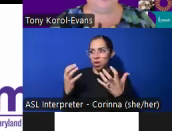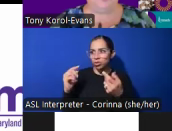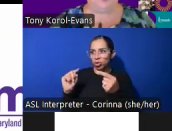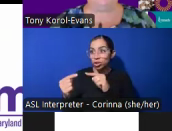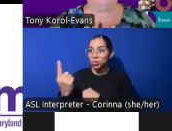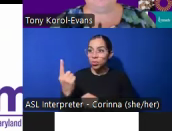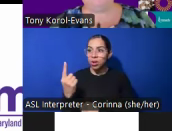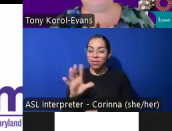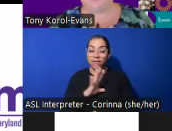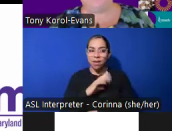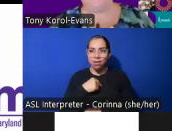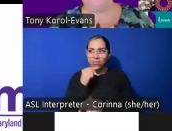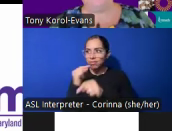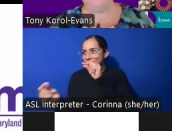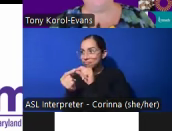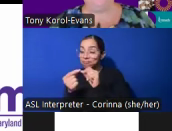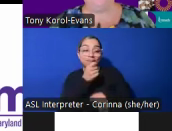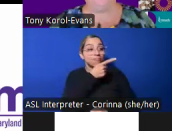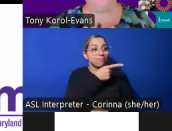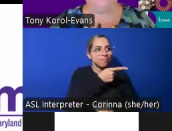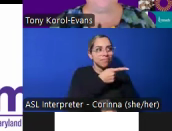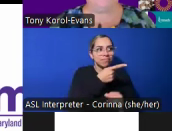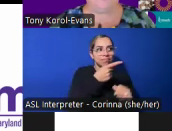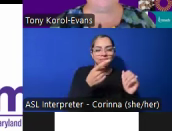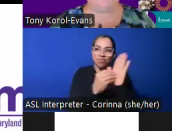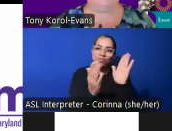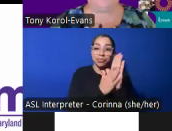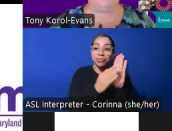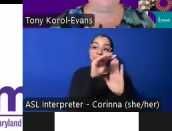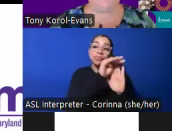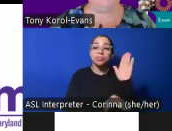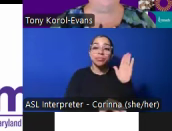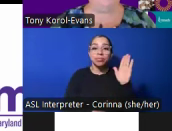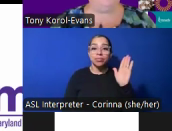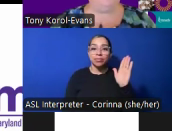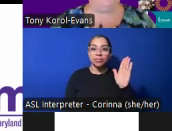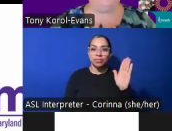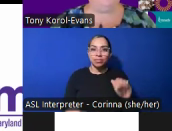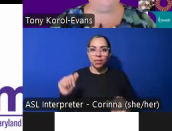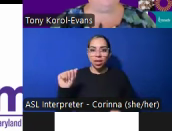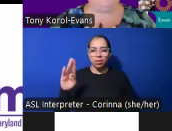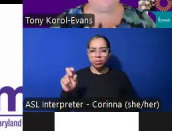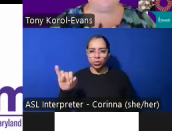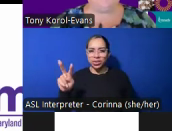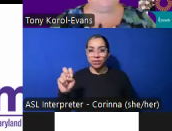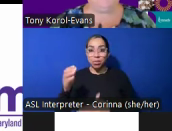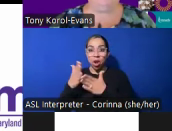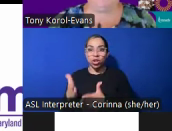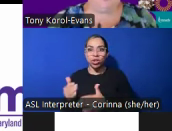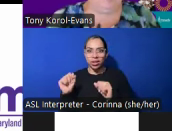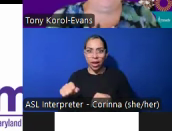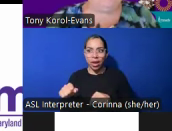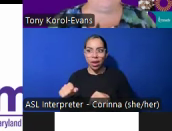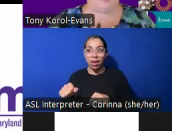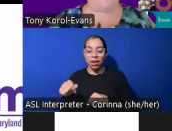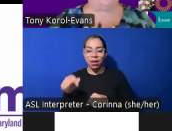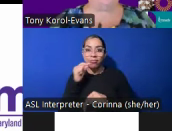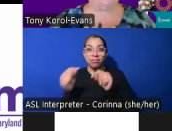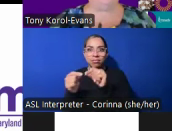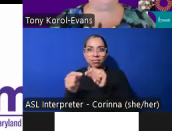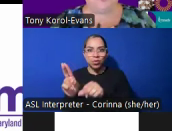it. And abusive partners could use that very same paper trail. I mean, we know